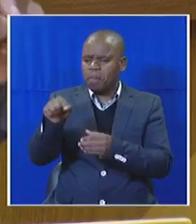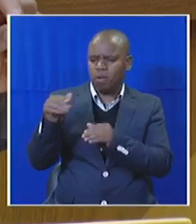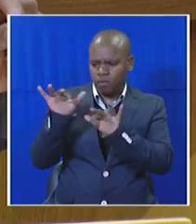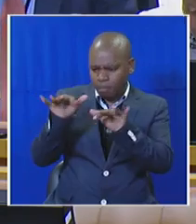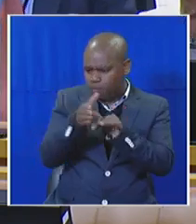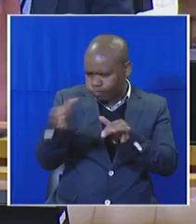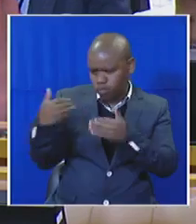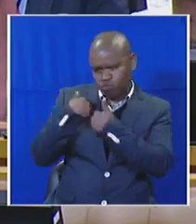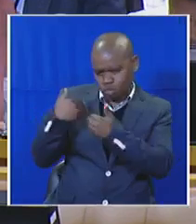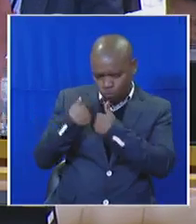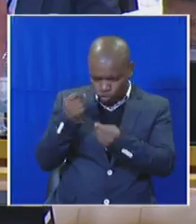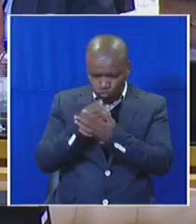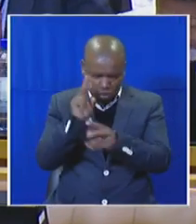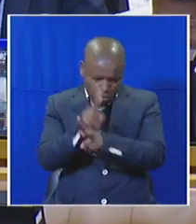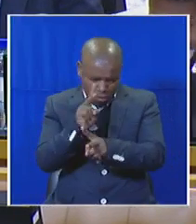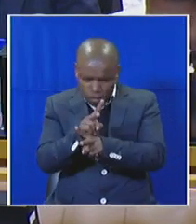Mina